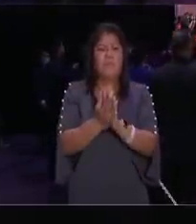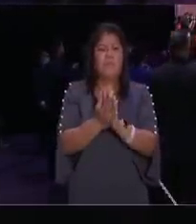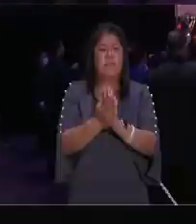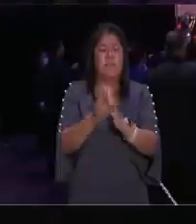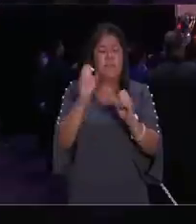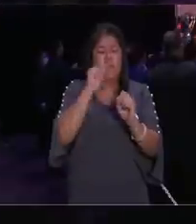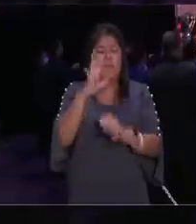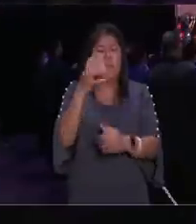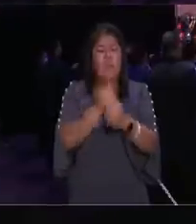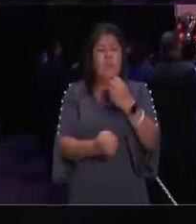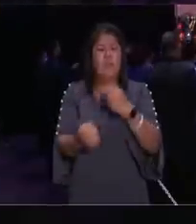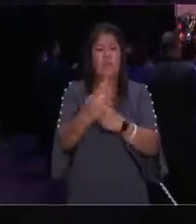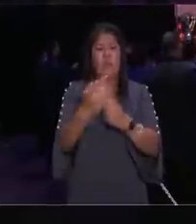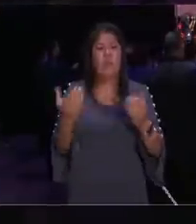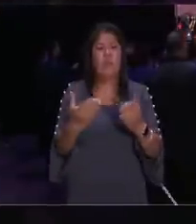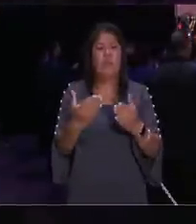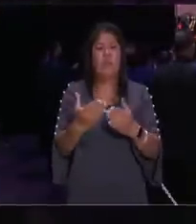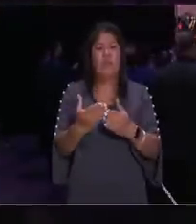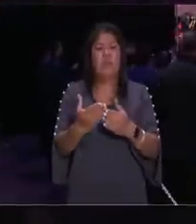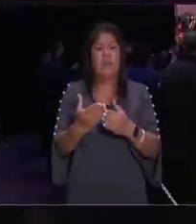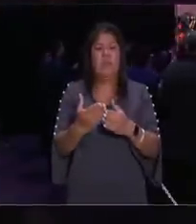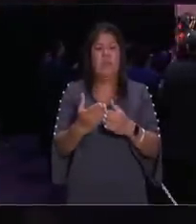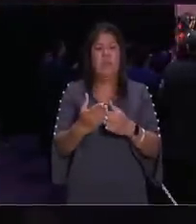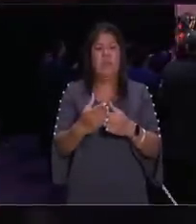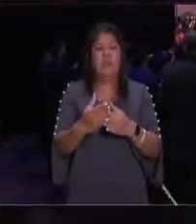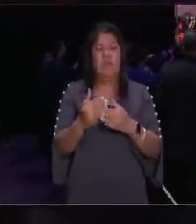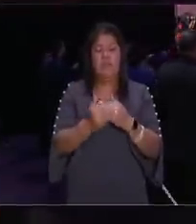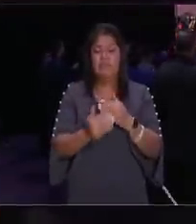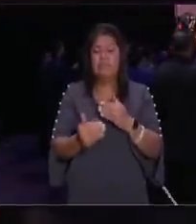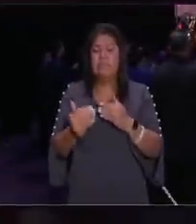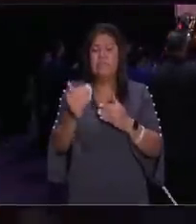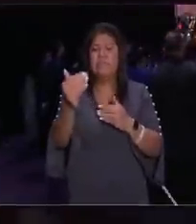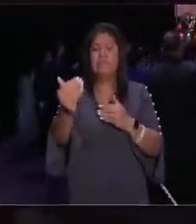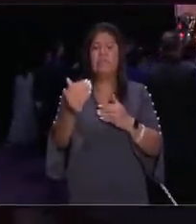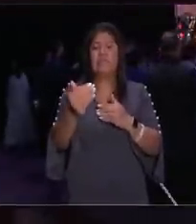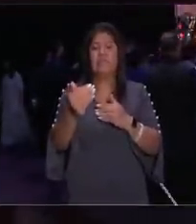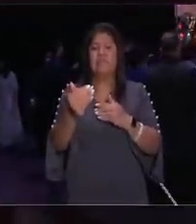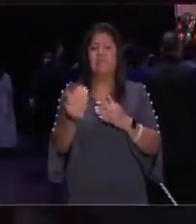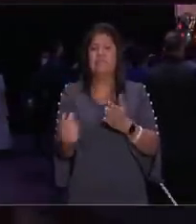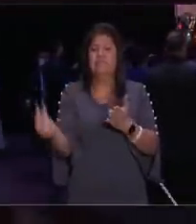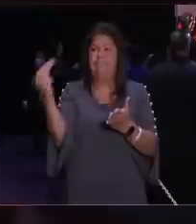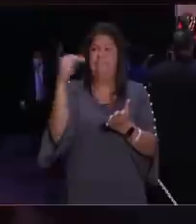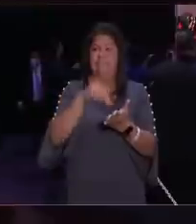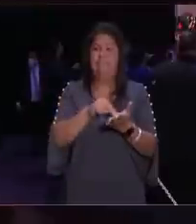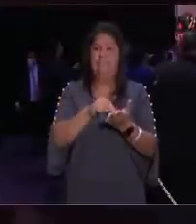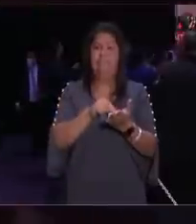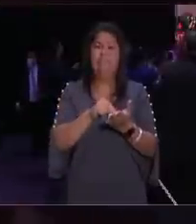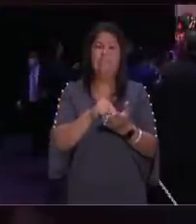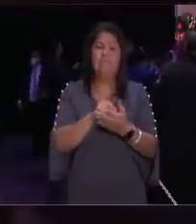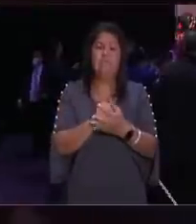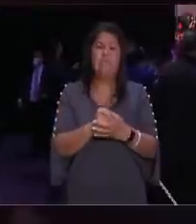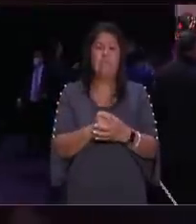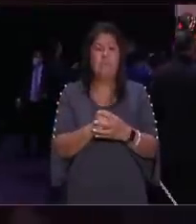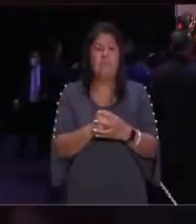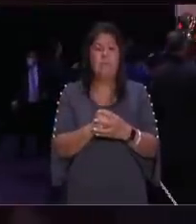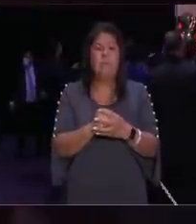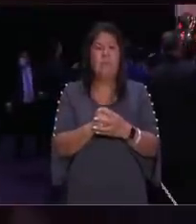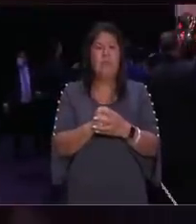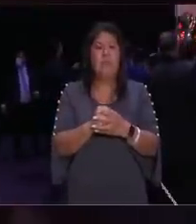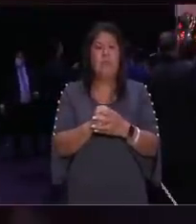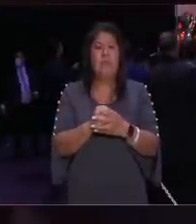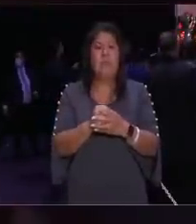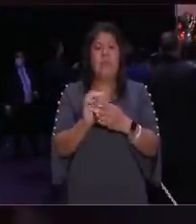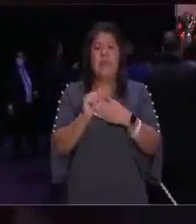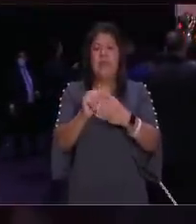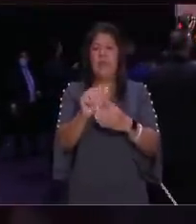you would bless each and every one of us as we move forward, as we arise, God. That you would take us